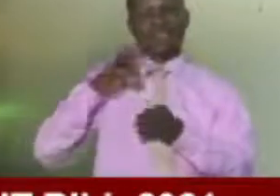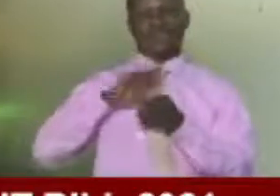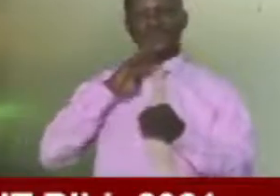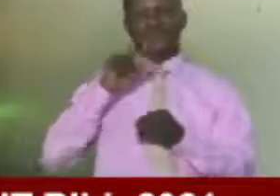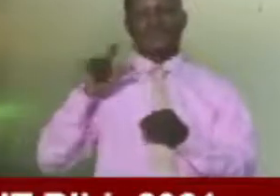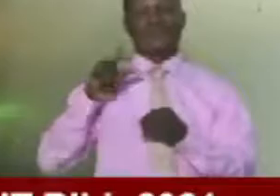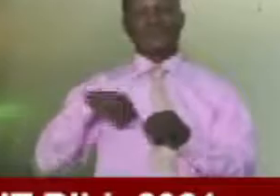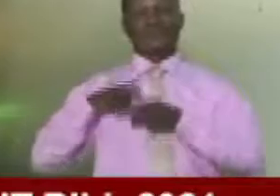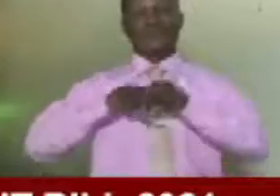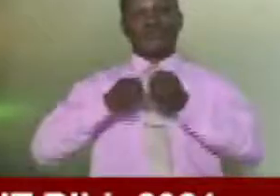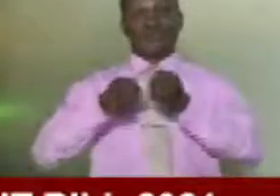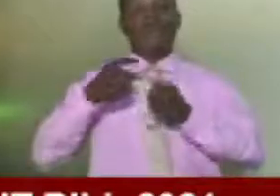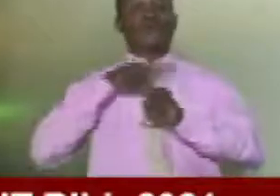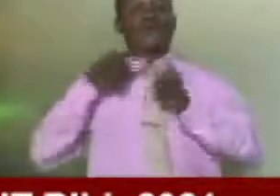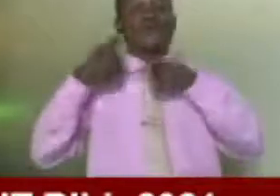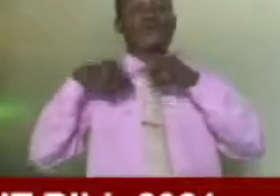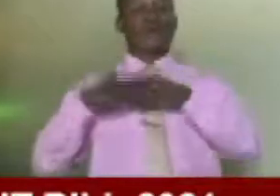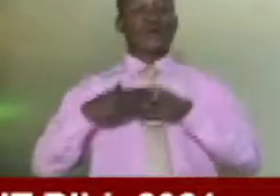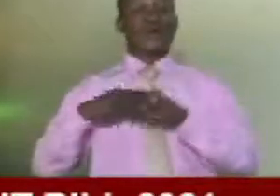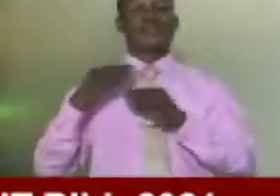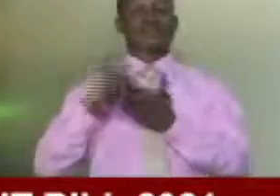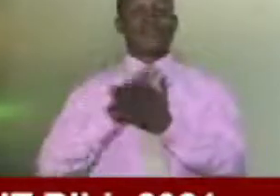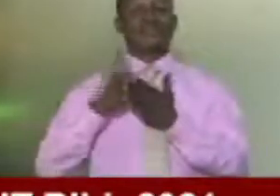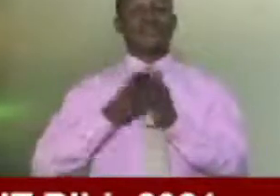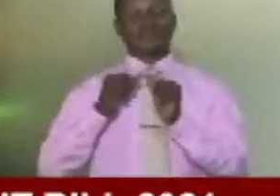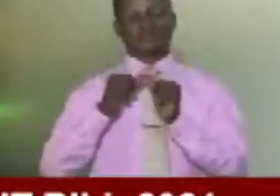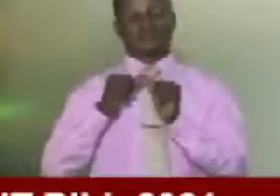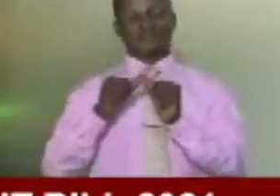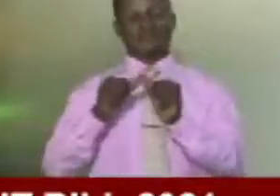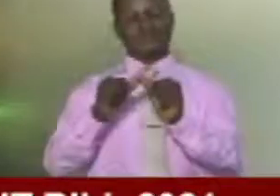We'll take a break, and when we come back, the conversation will commence effectively.